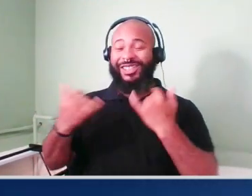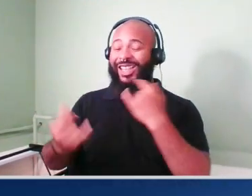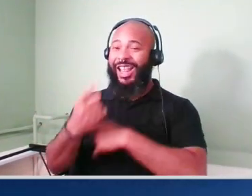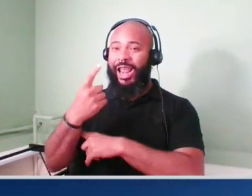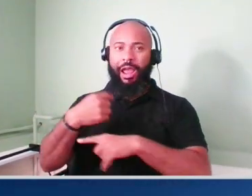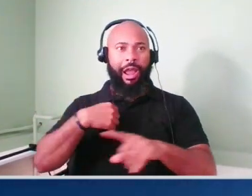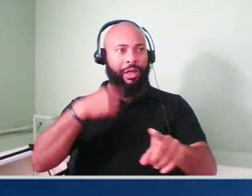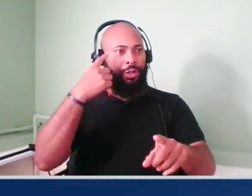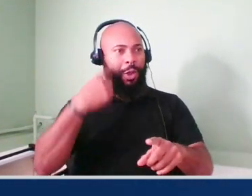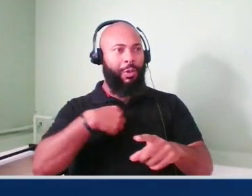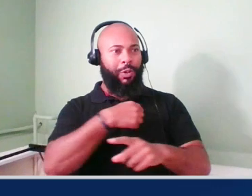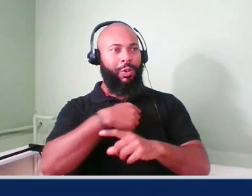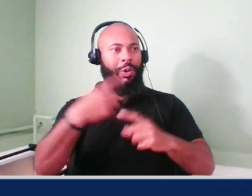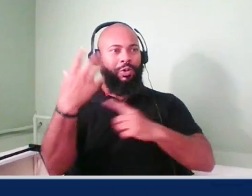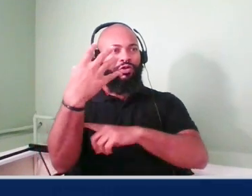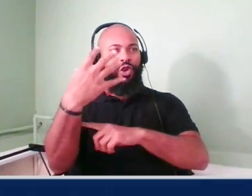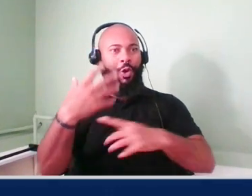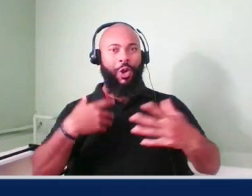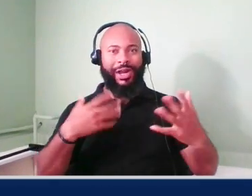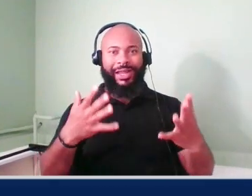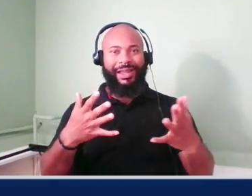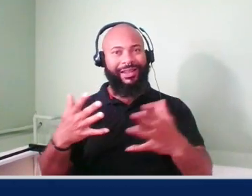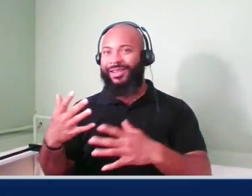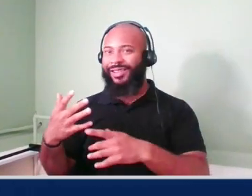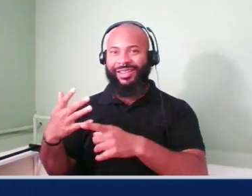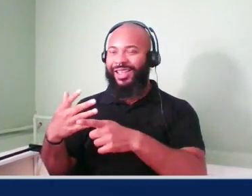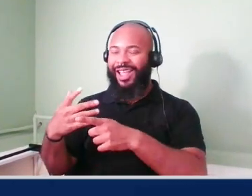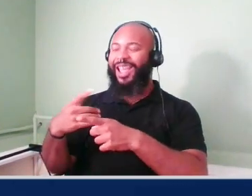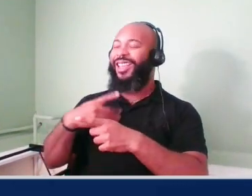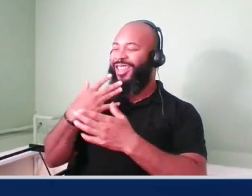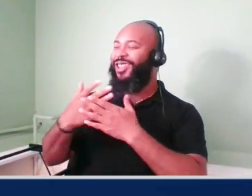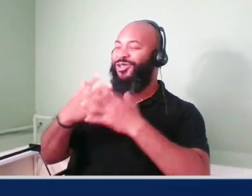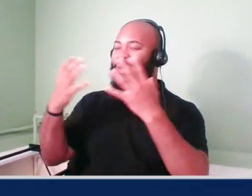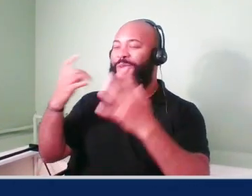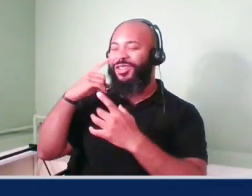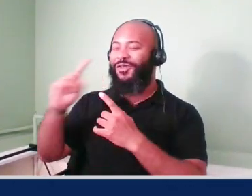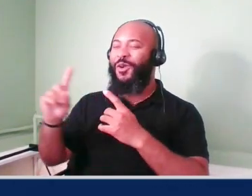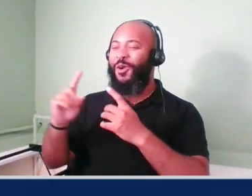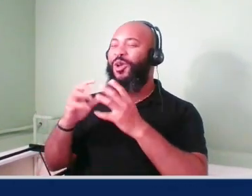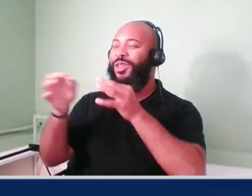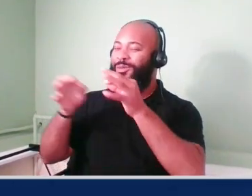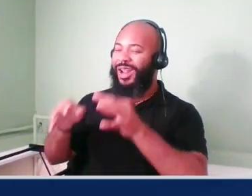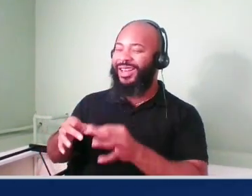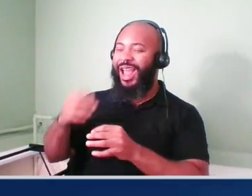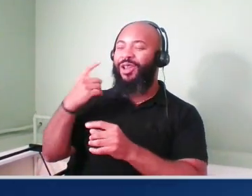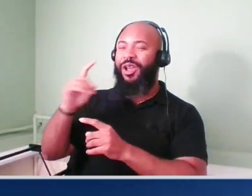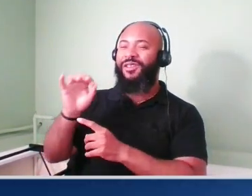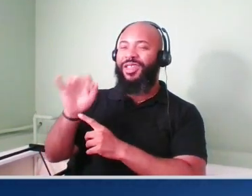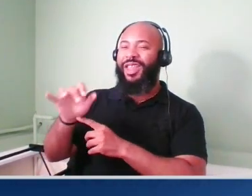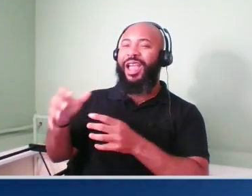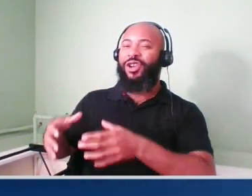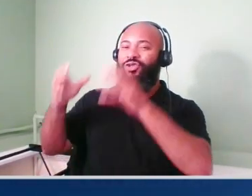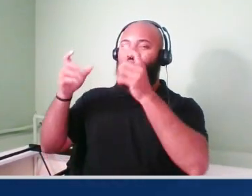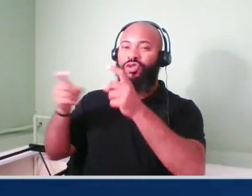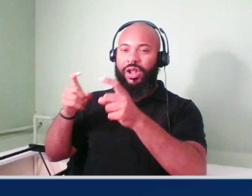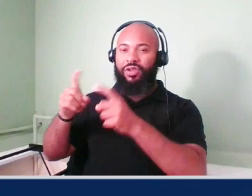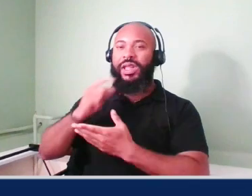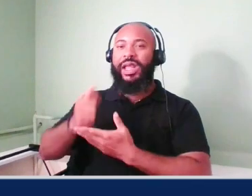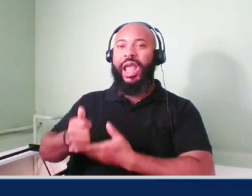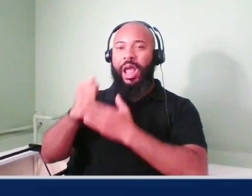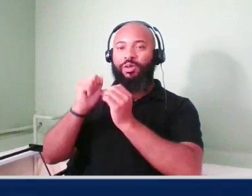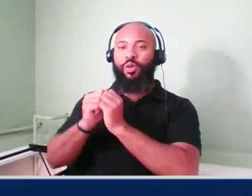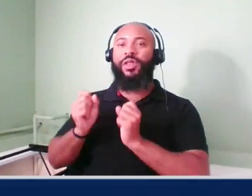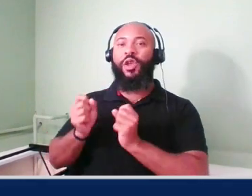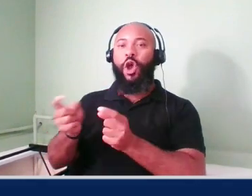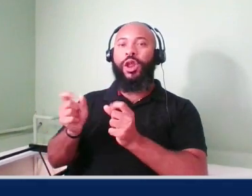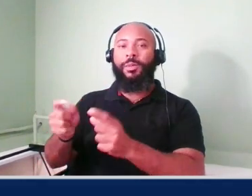chat. But thank you so much for the breakdown of Control Tower. It really helps with automation for your security compliance controls. Exactly.